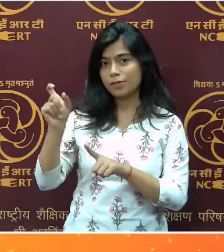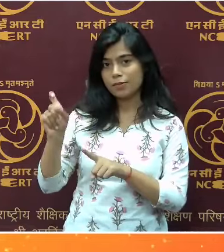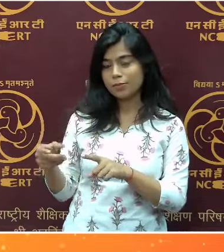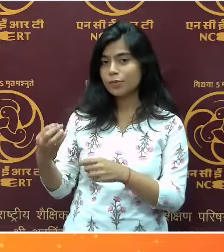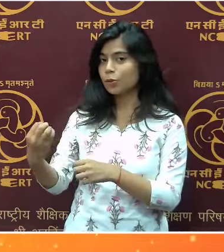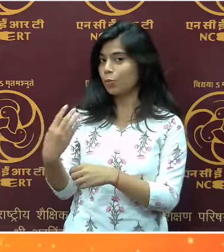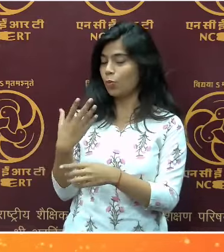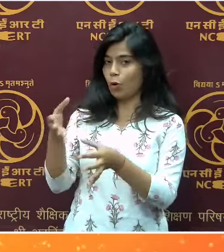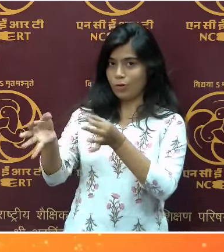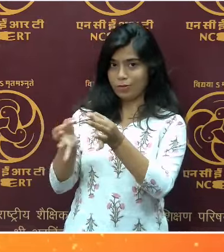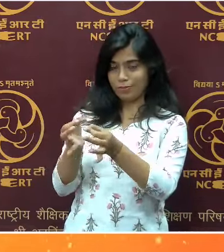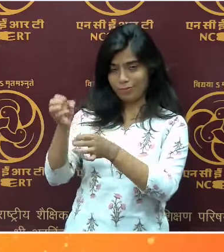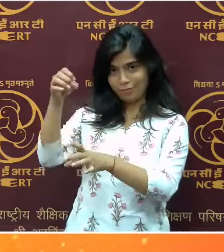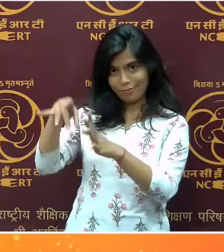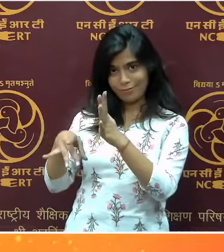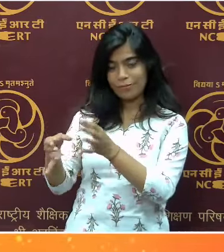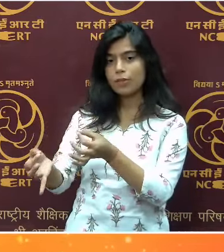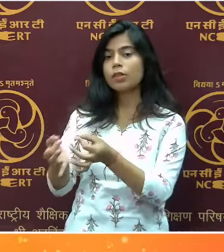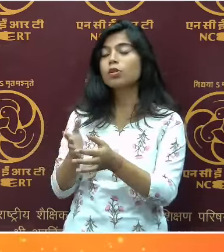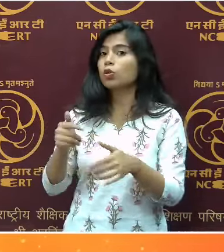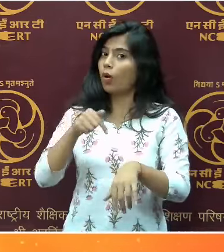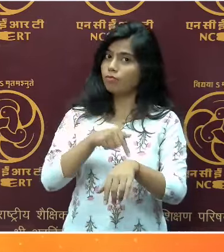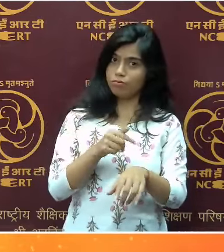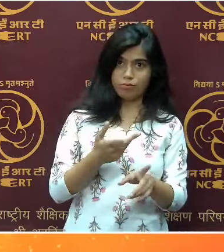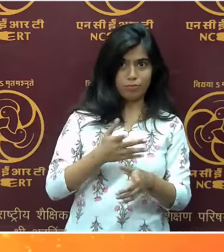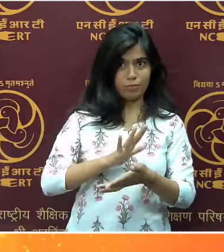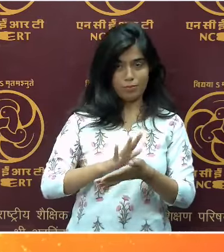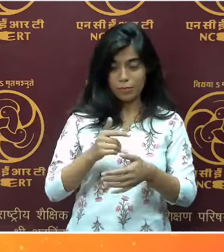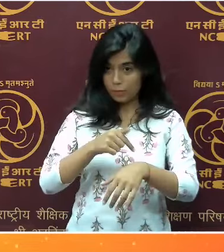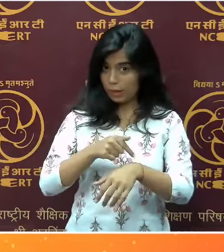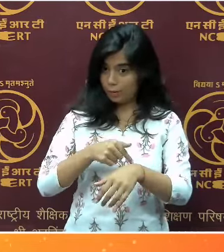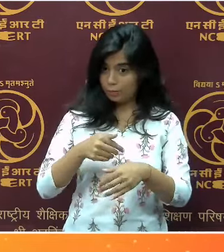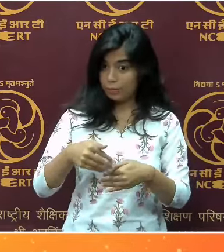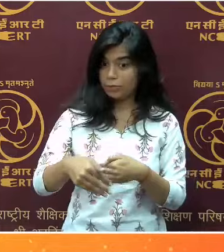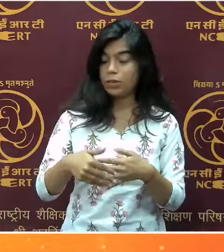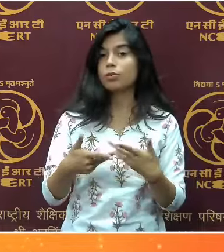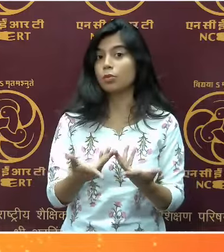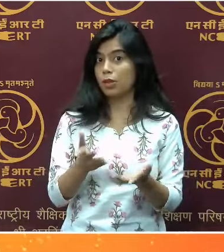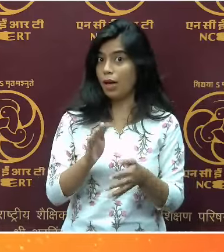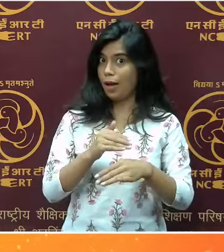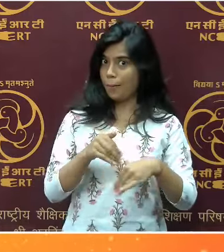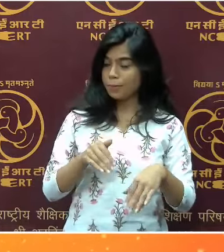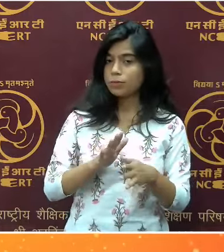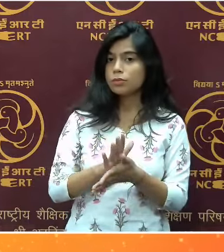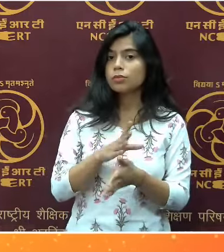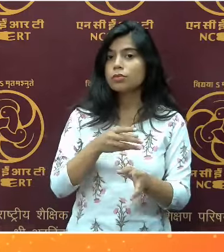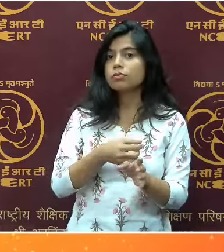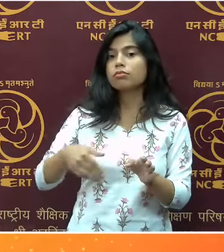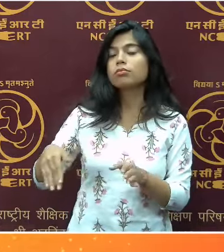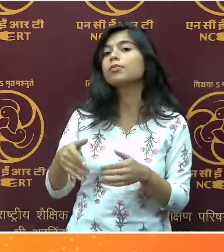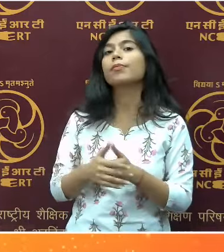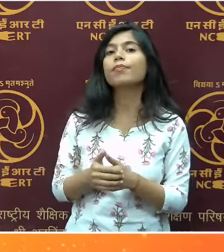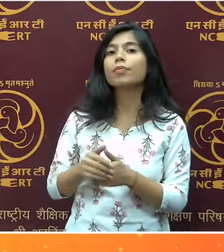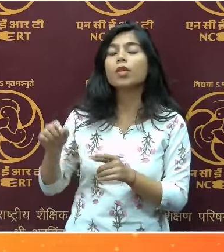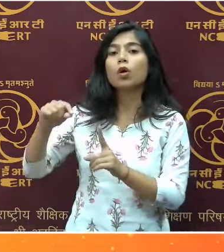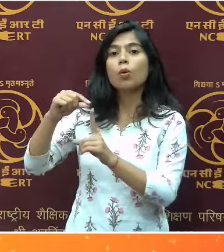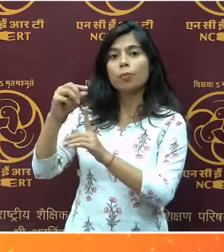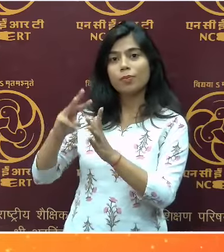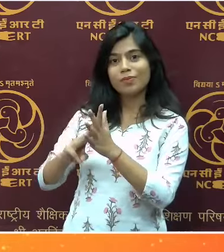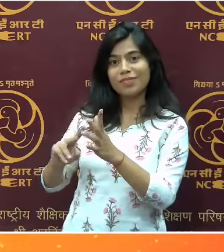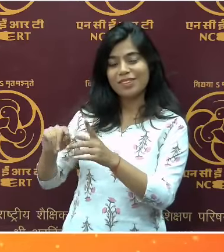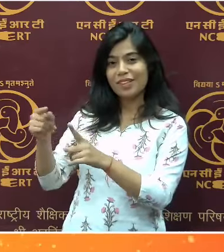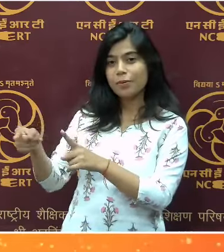us more about it. So, without any further delay, let's quickly meet him. You are Mr. Bergin G. You are PGT